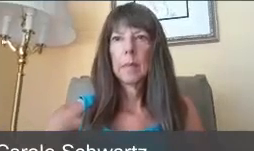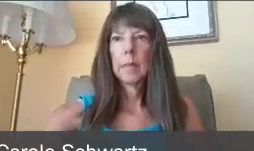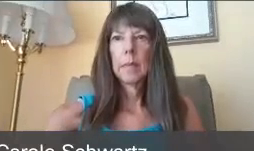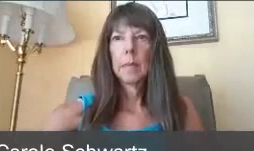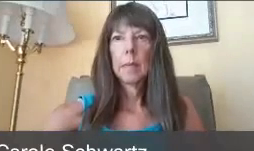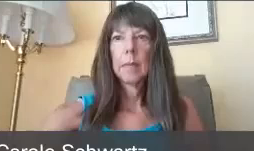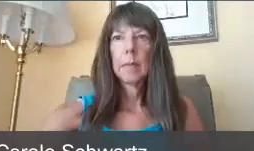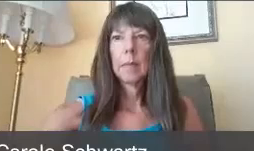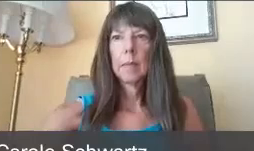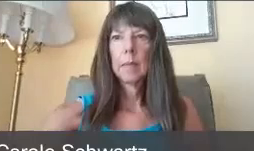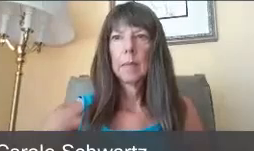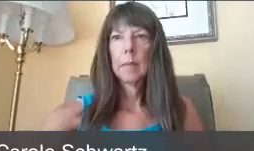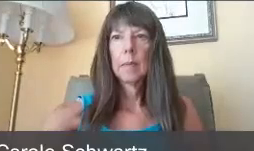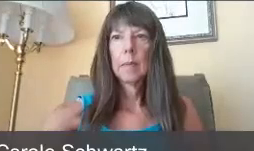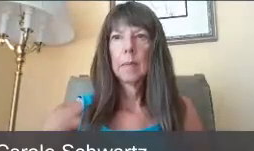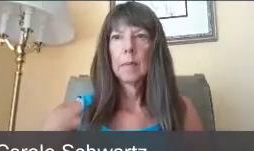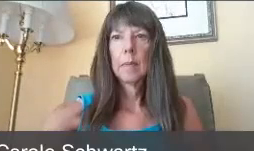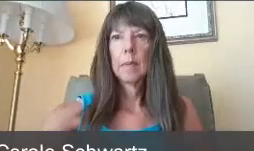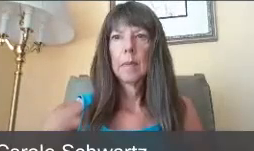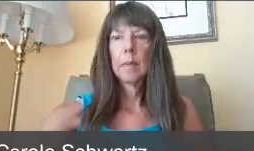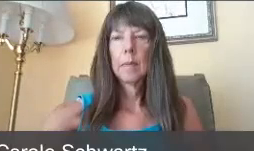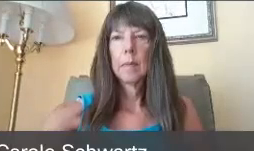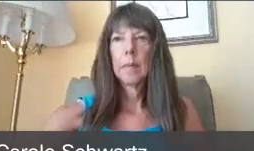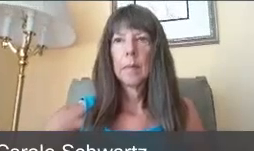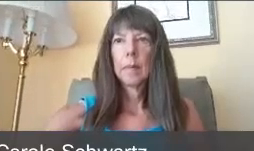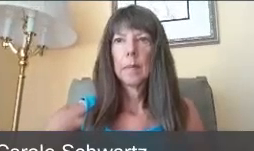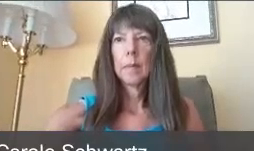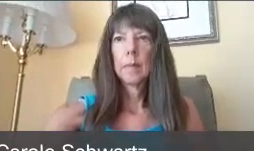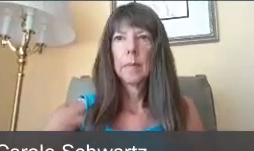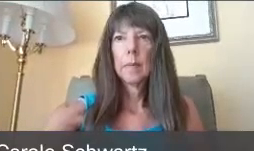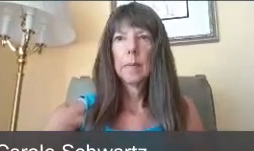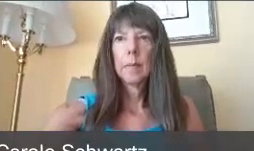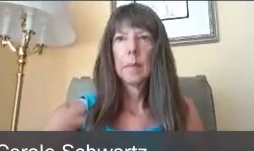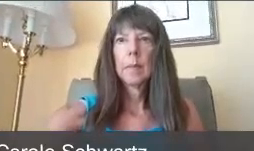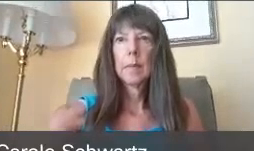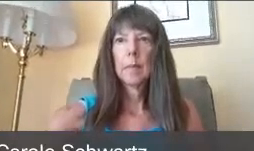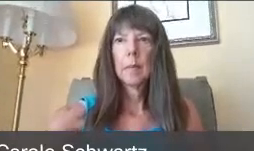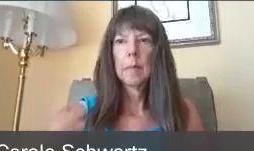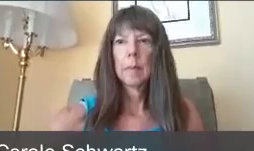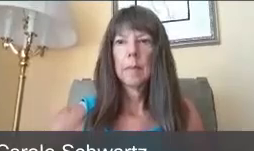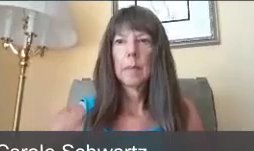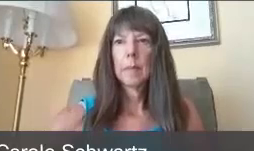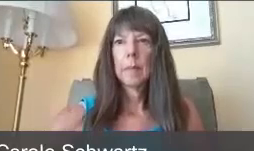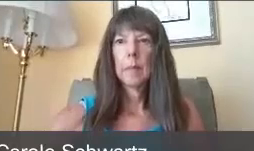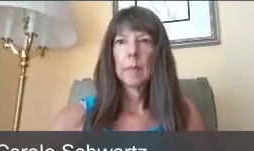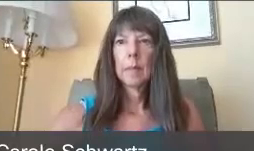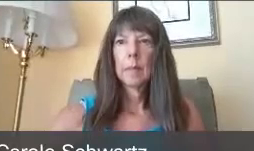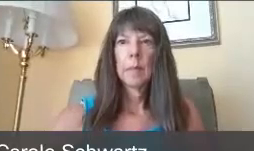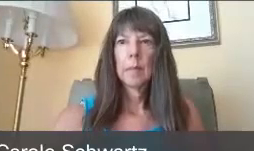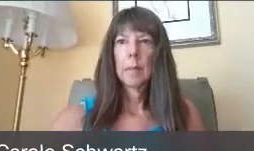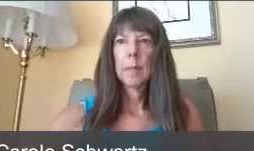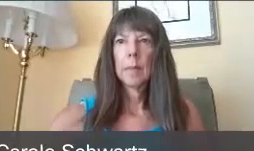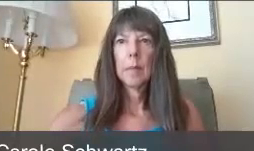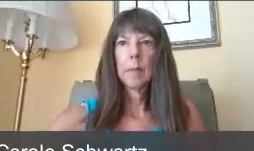that I'm discussing with you today is a pre and post. However, during the actual visit, the students use their